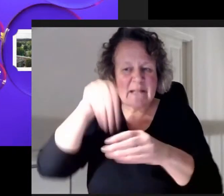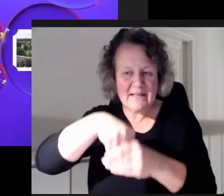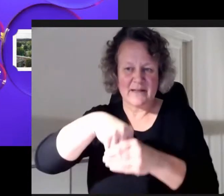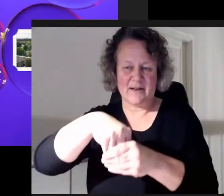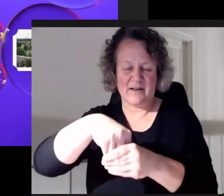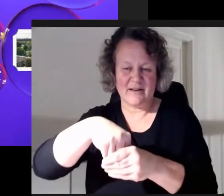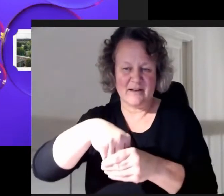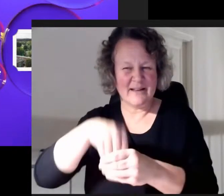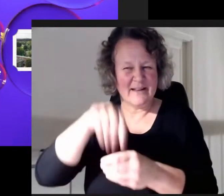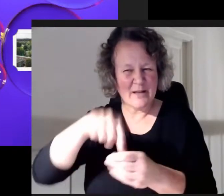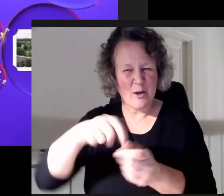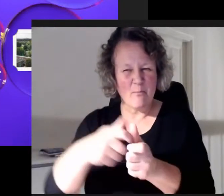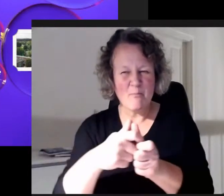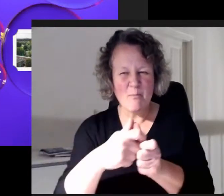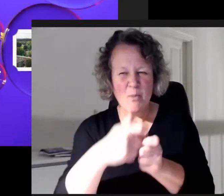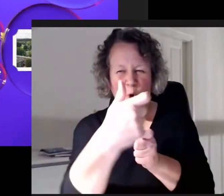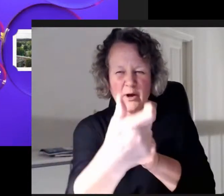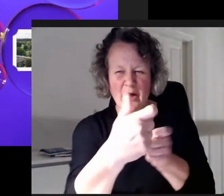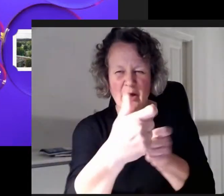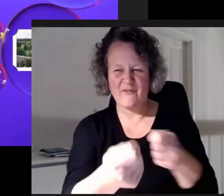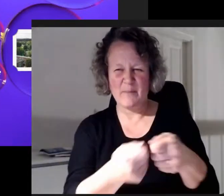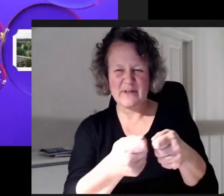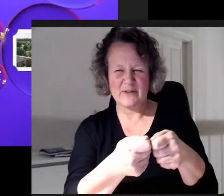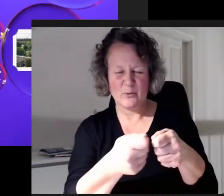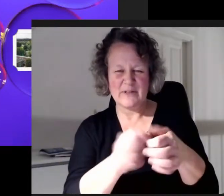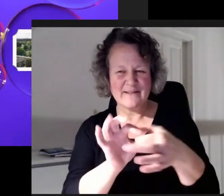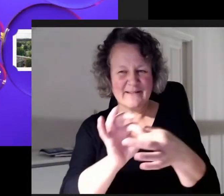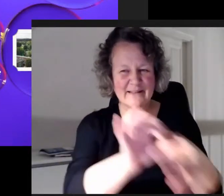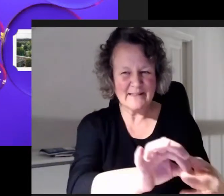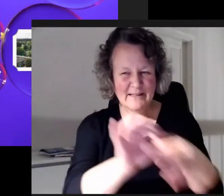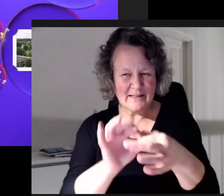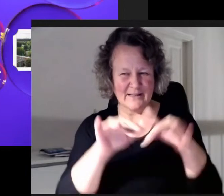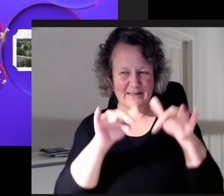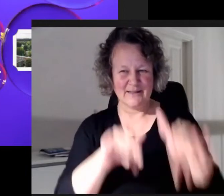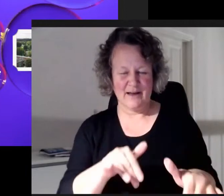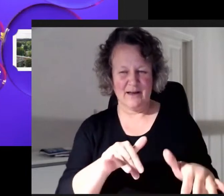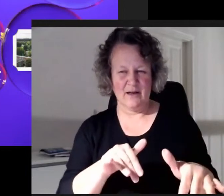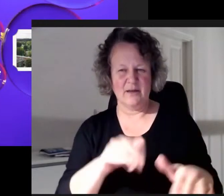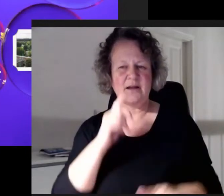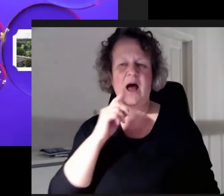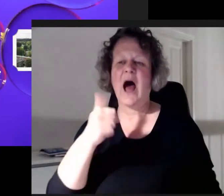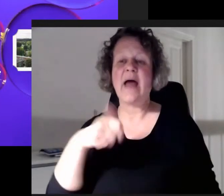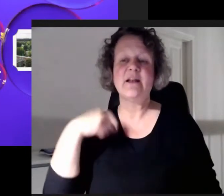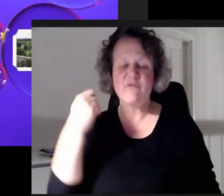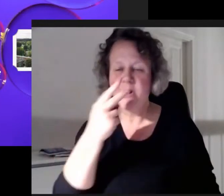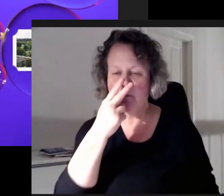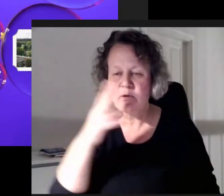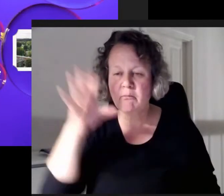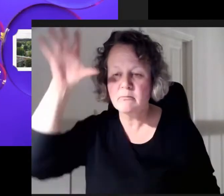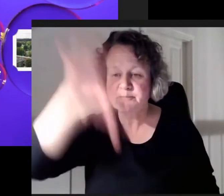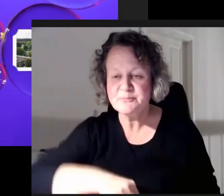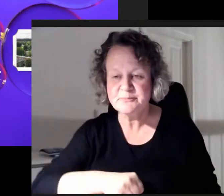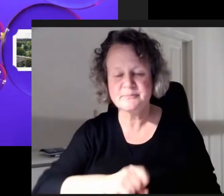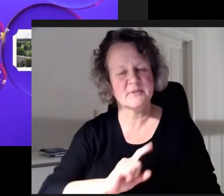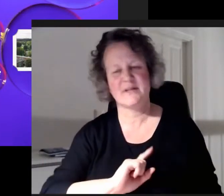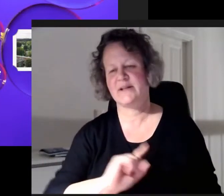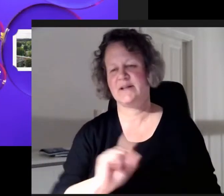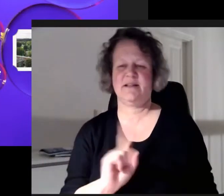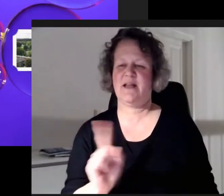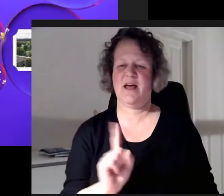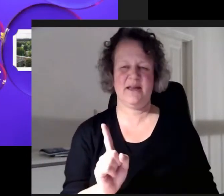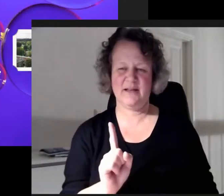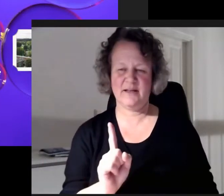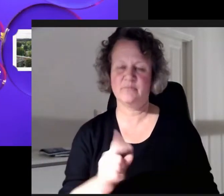more economic than a power from conventional production. So this plot could be seen. He is interested in house